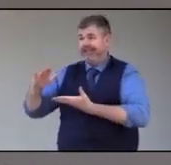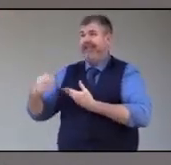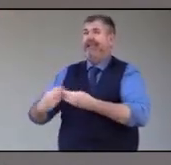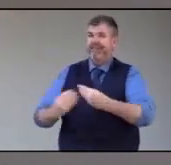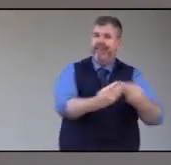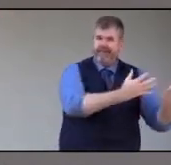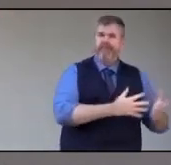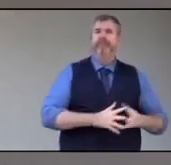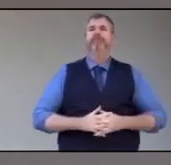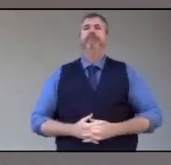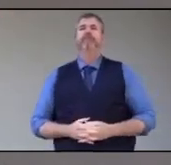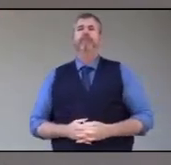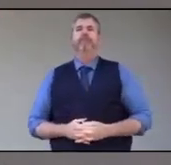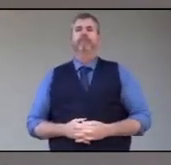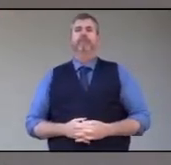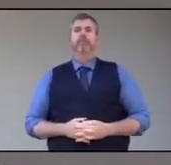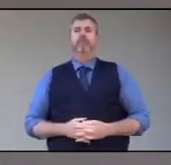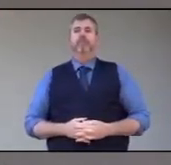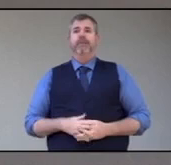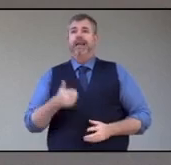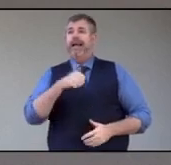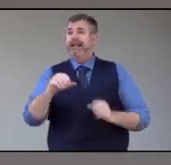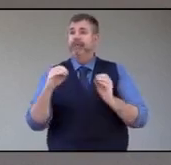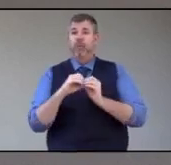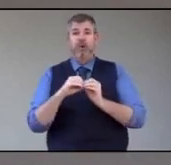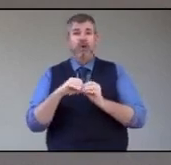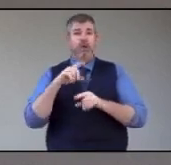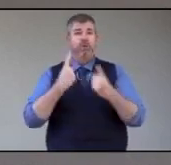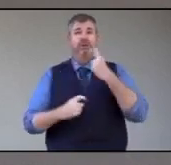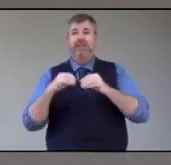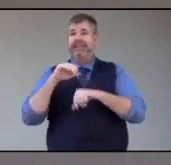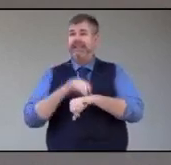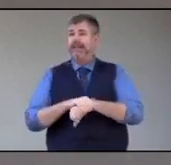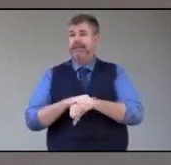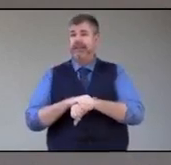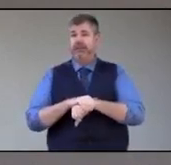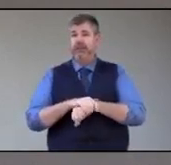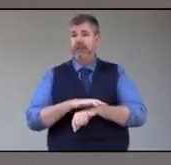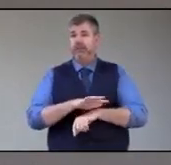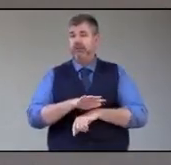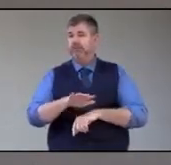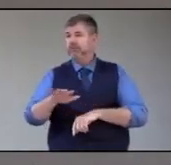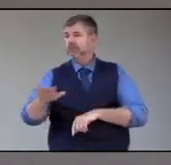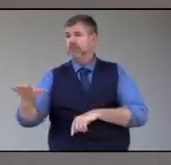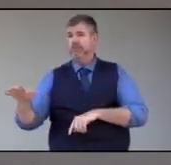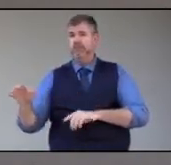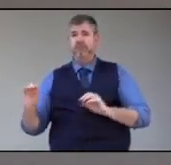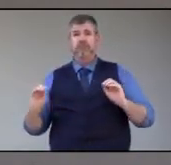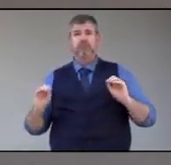Without any more questions in English, we will now move on to the Spanish portion of the media availability.